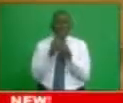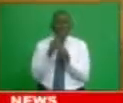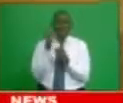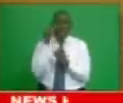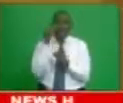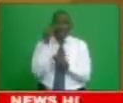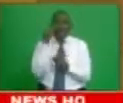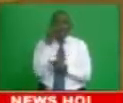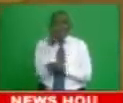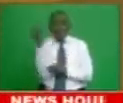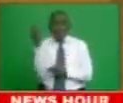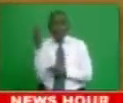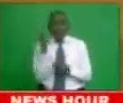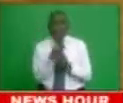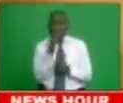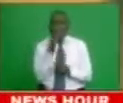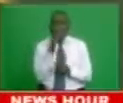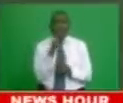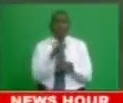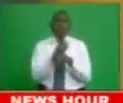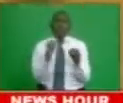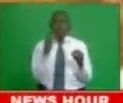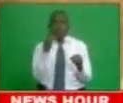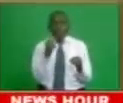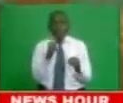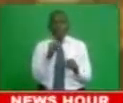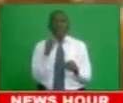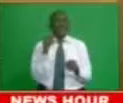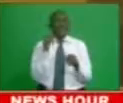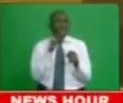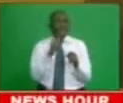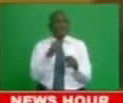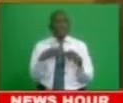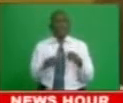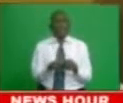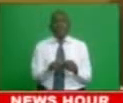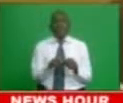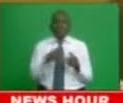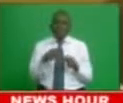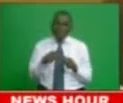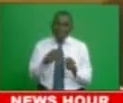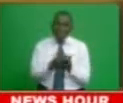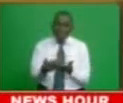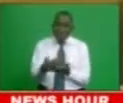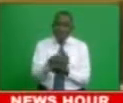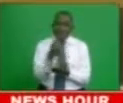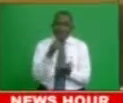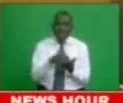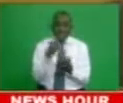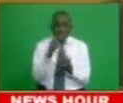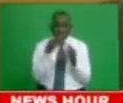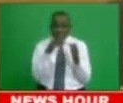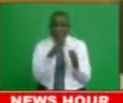removal of that eye. The mother is unemployed due to her daughter's condition, and all efforts to raise the money for the